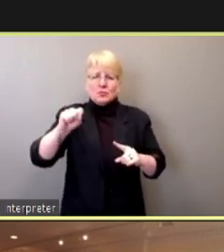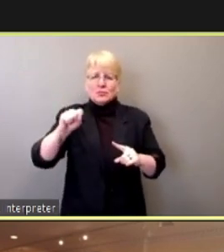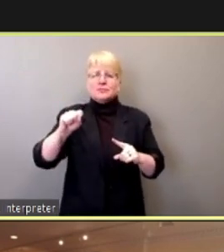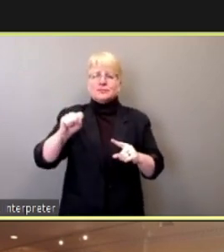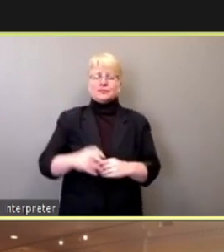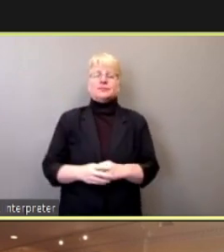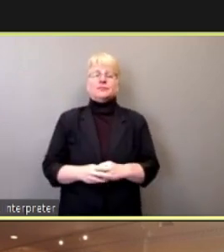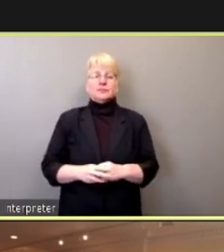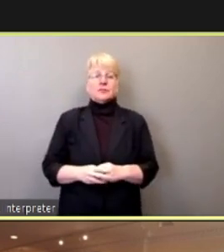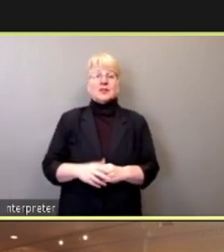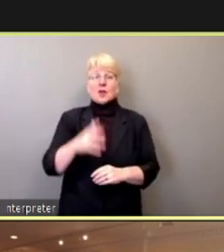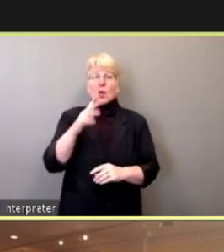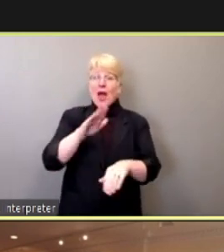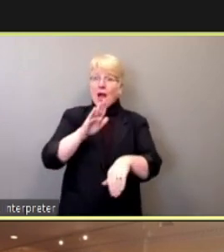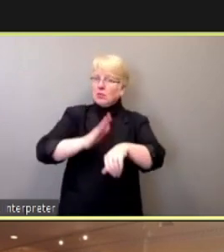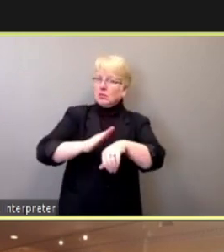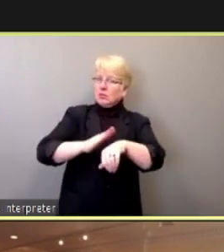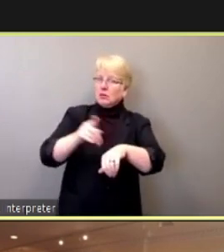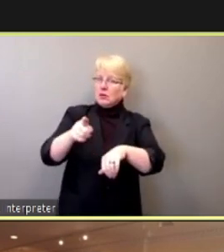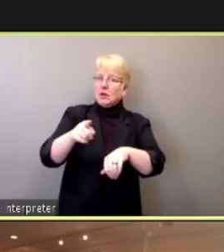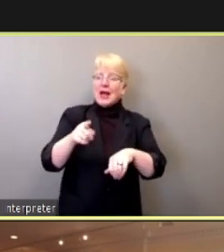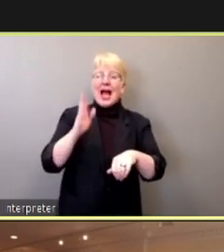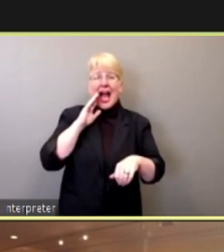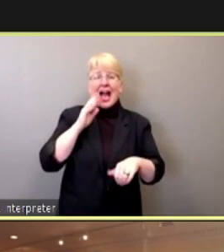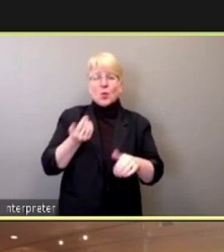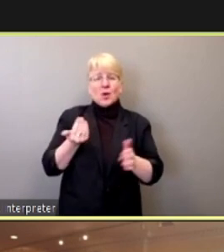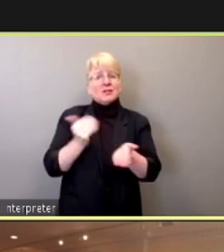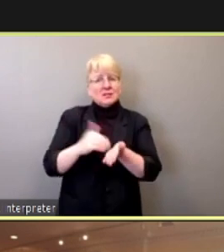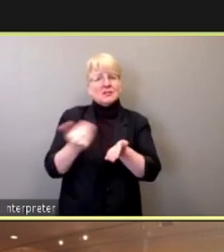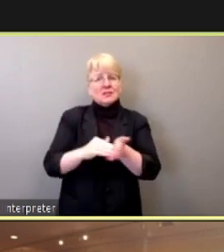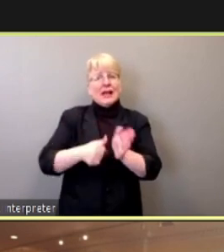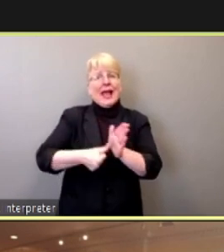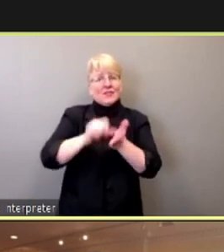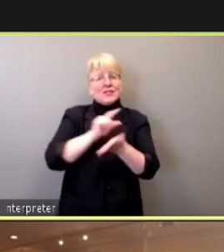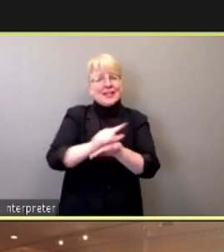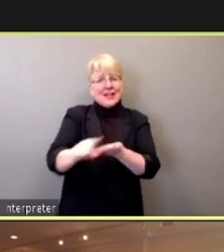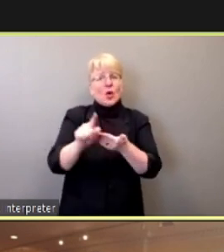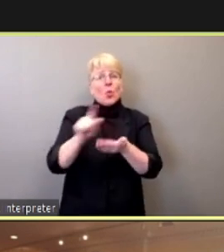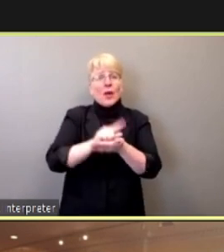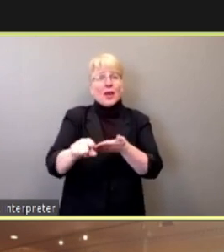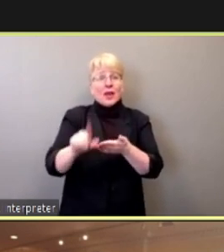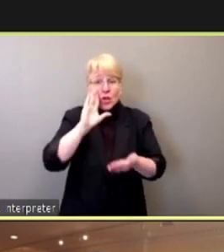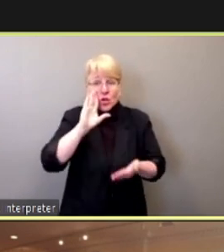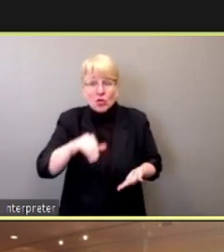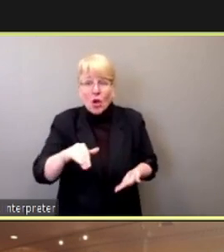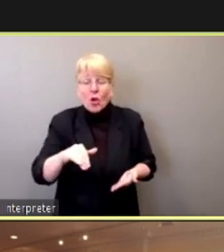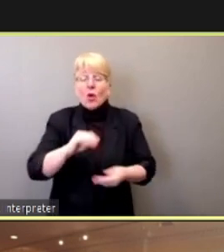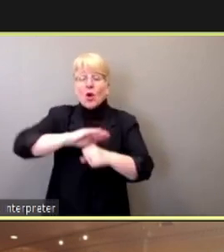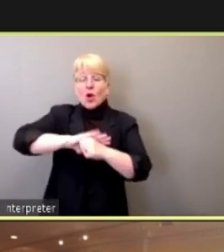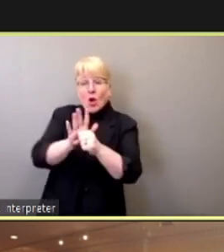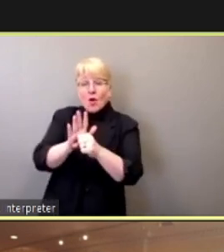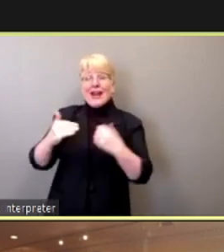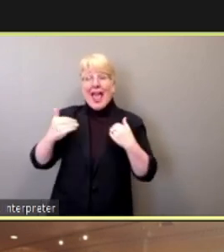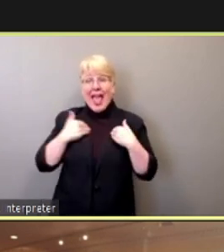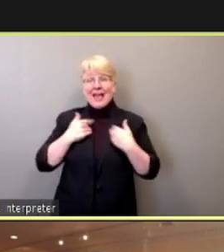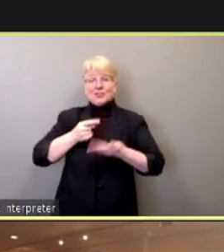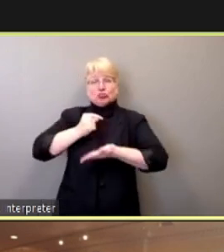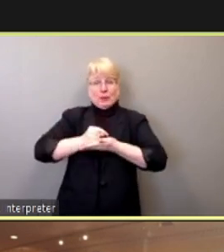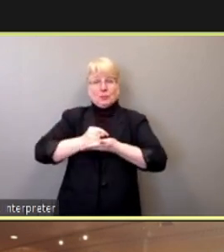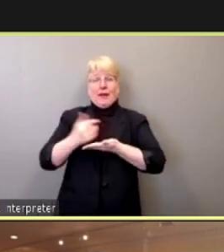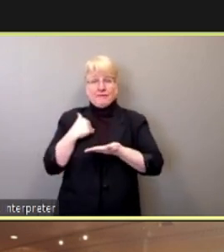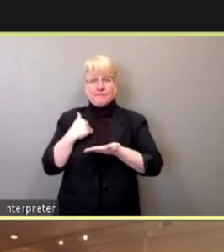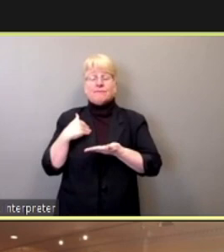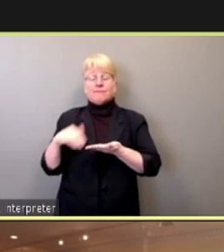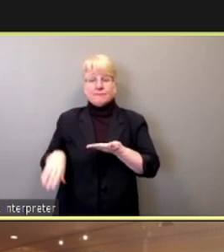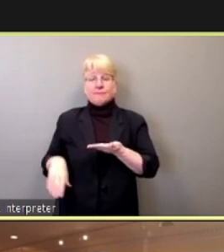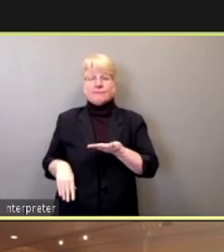alert people again, and I'll keep talking about this week after week, that there is treatment for COVID-19, and there's treatment that if